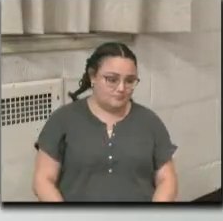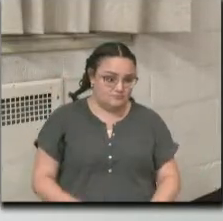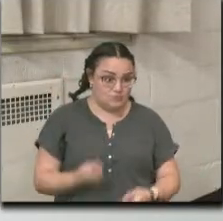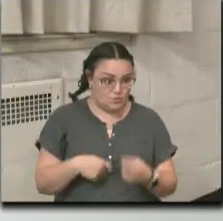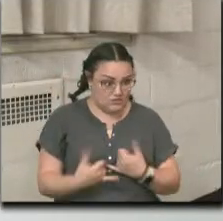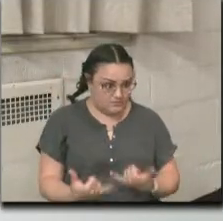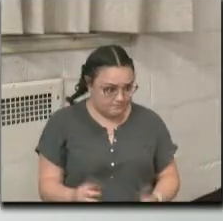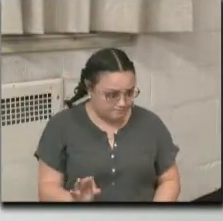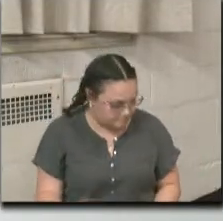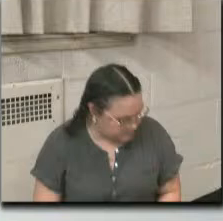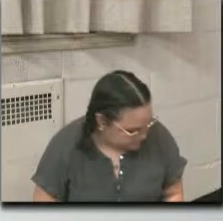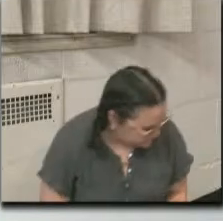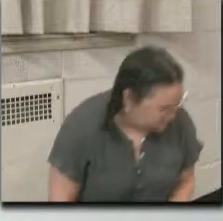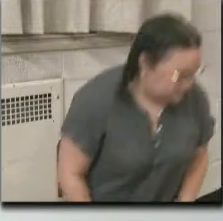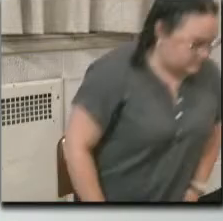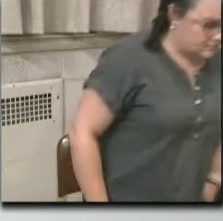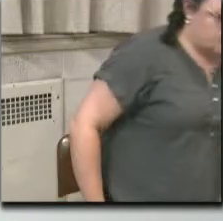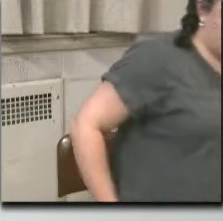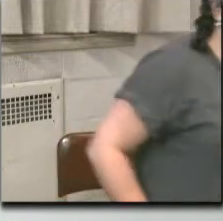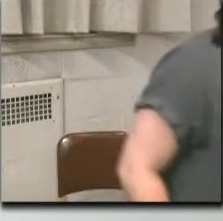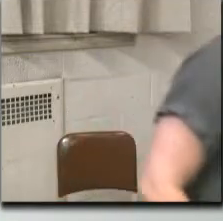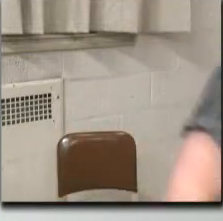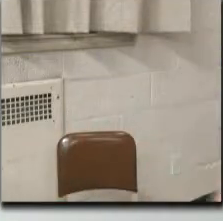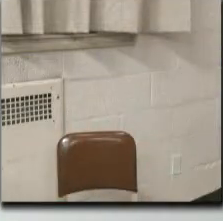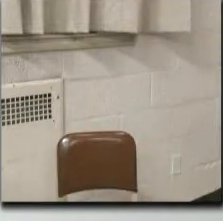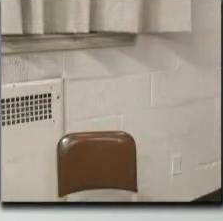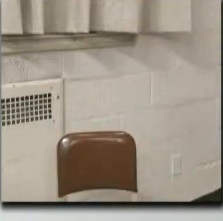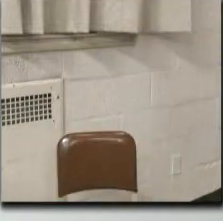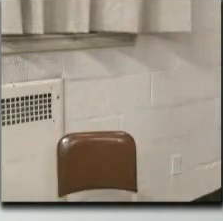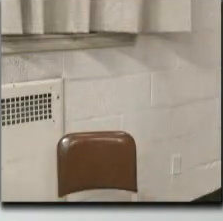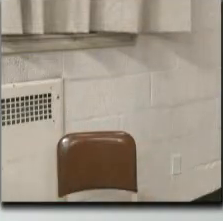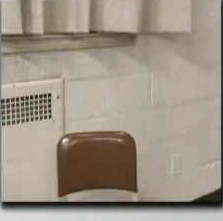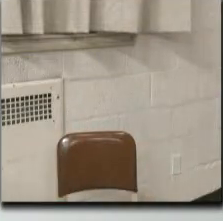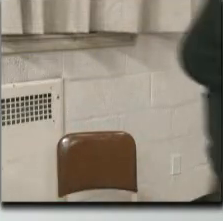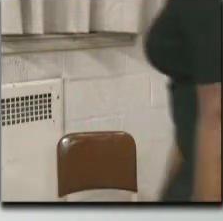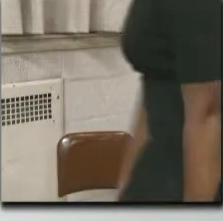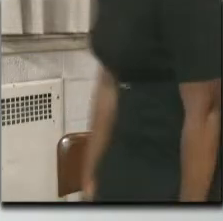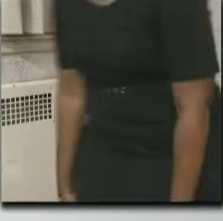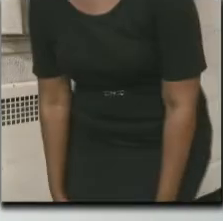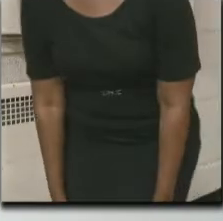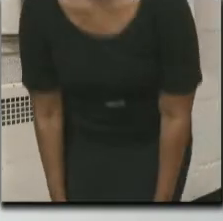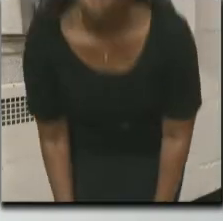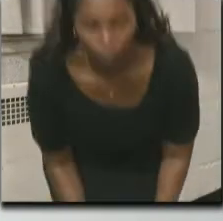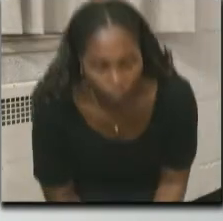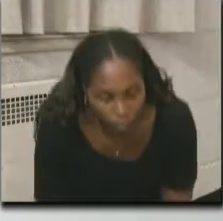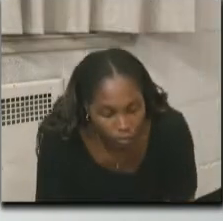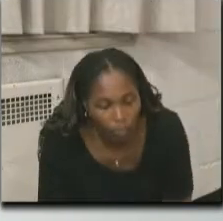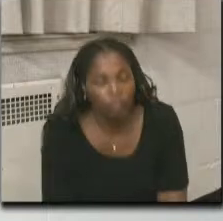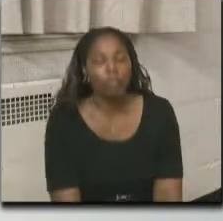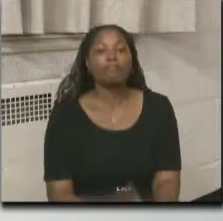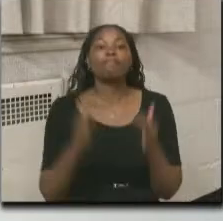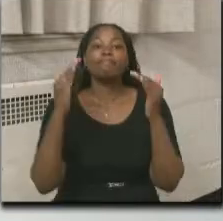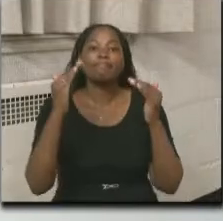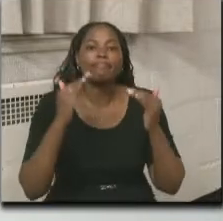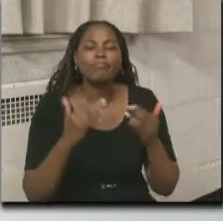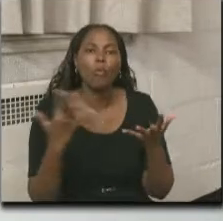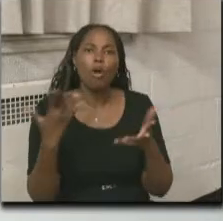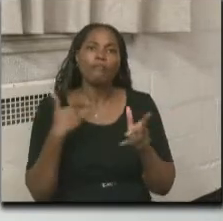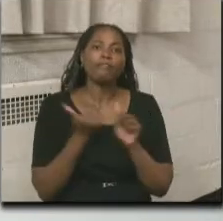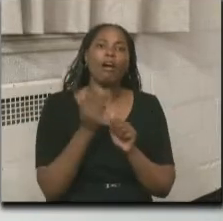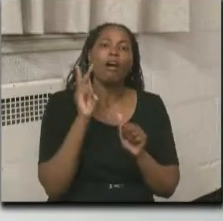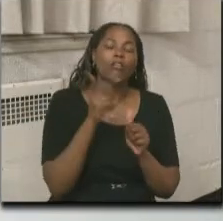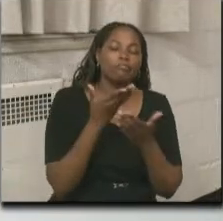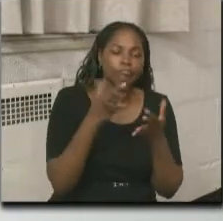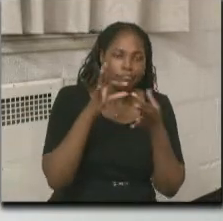Next, non-consent agenda, there are none. Follow-up items from June 27th, 2024 Prince